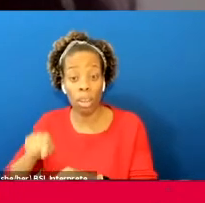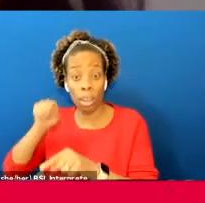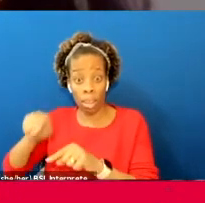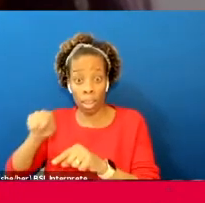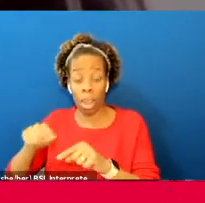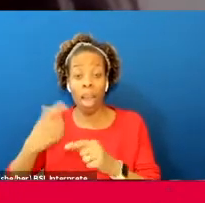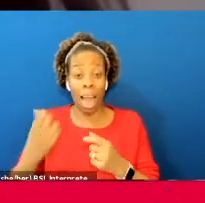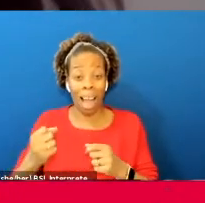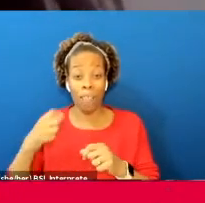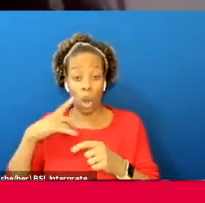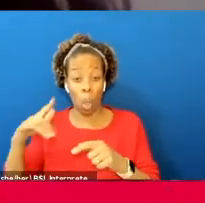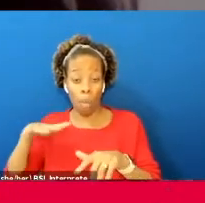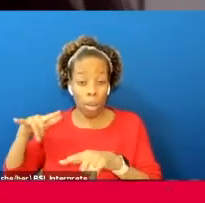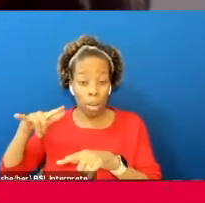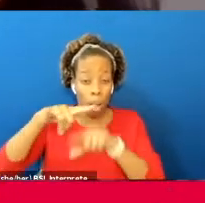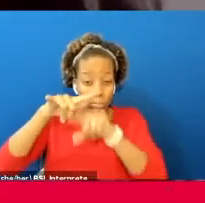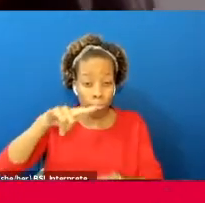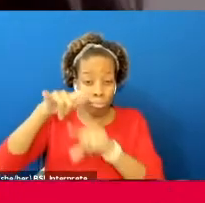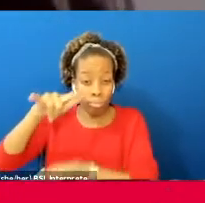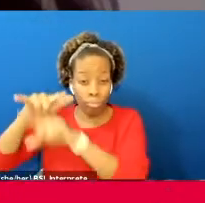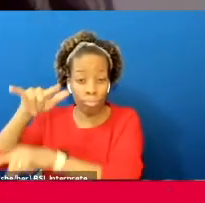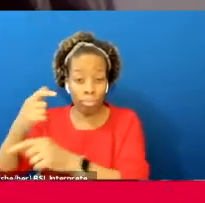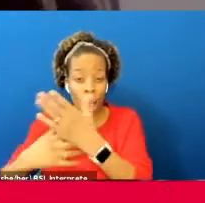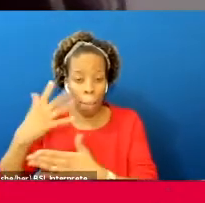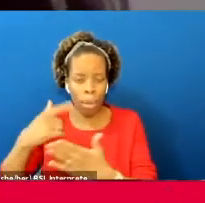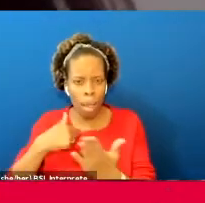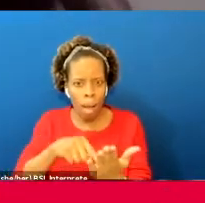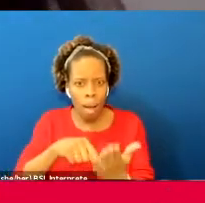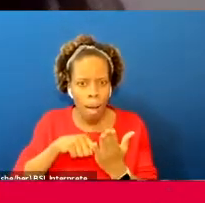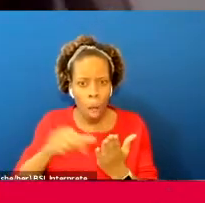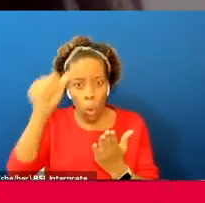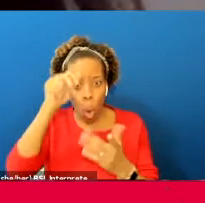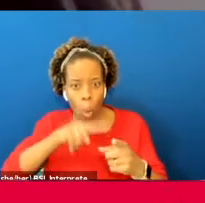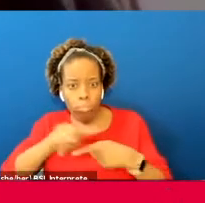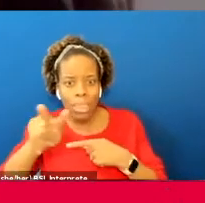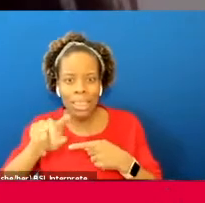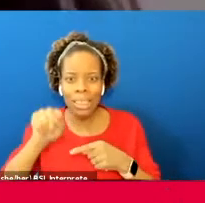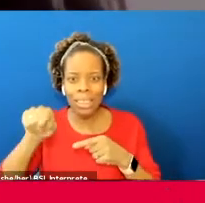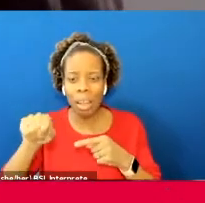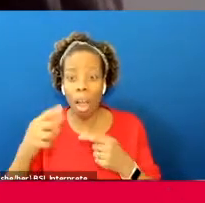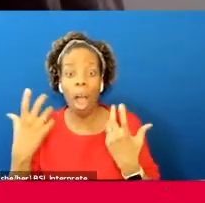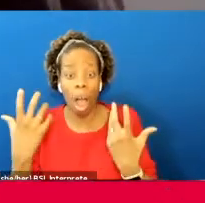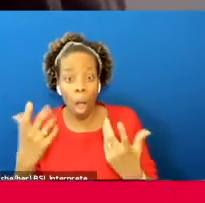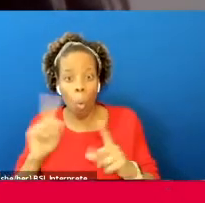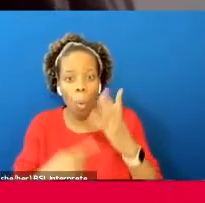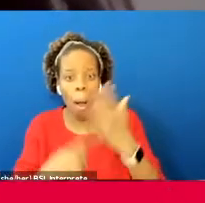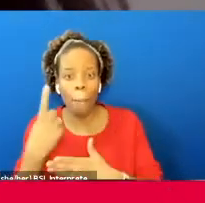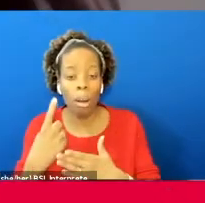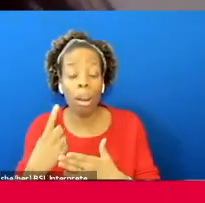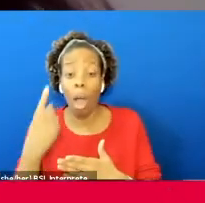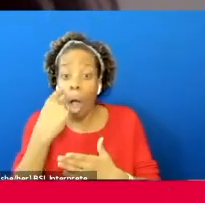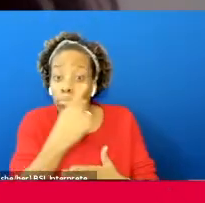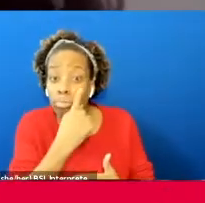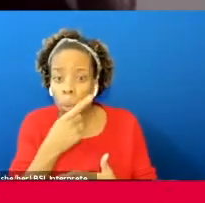the course of a few days and were able to then show that the IDF were in essence lying about the